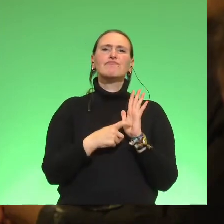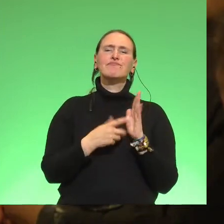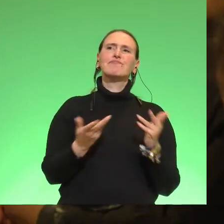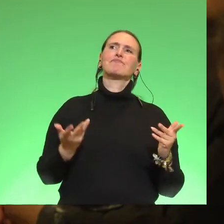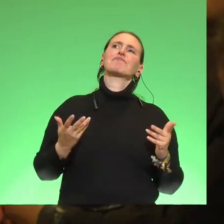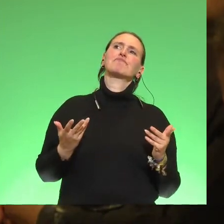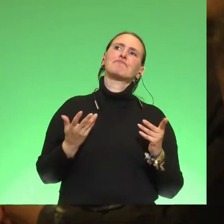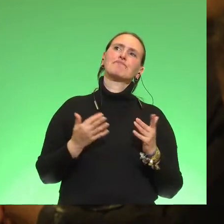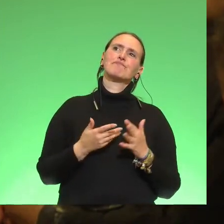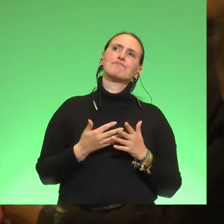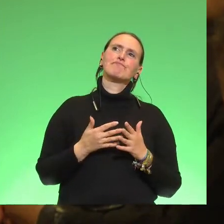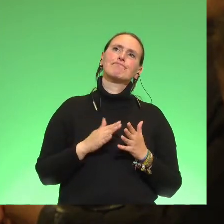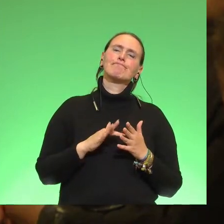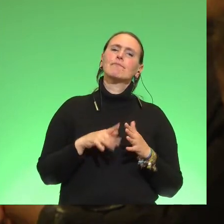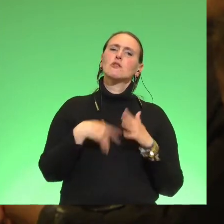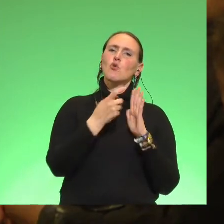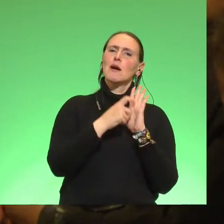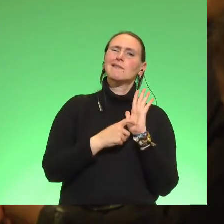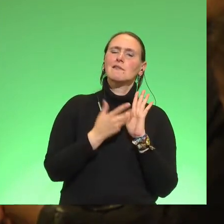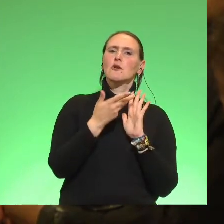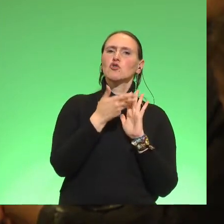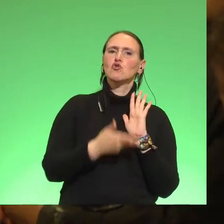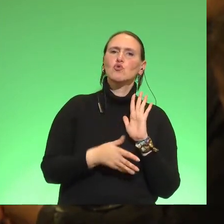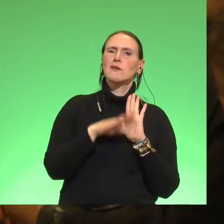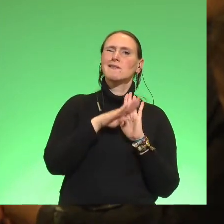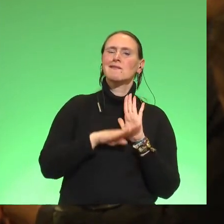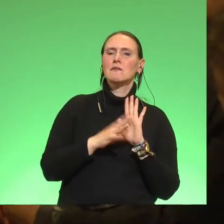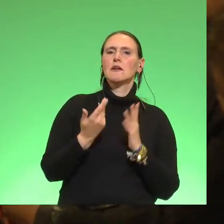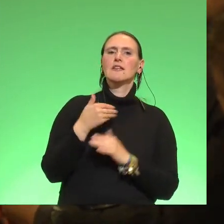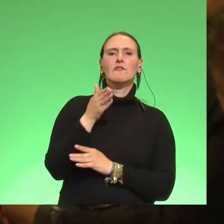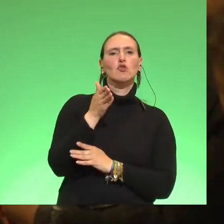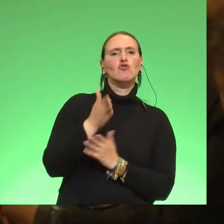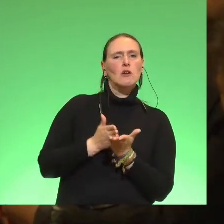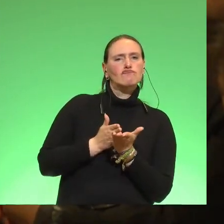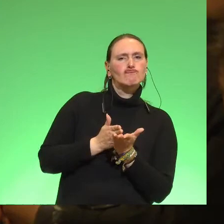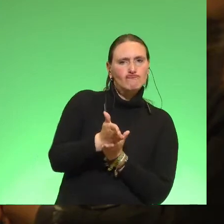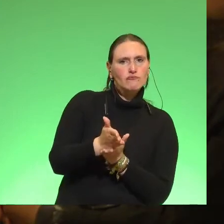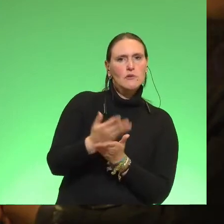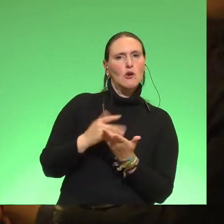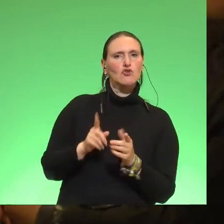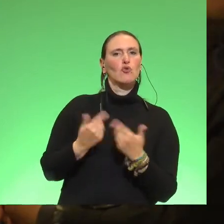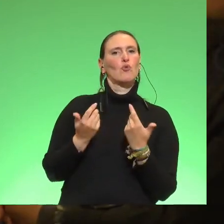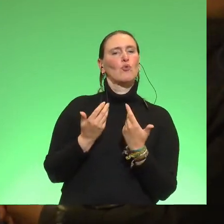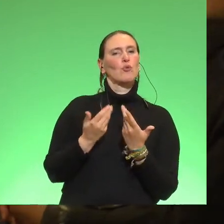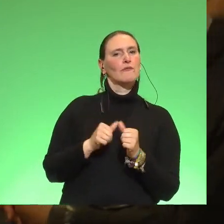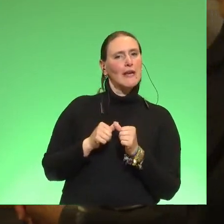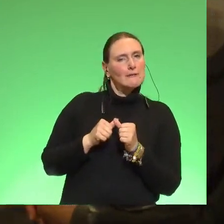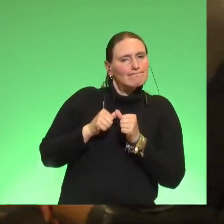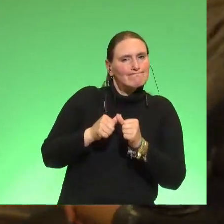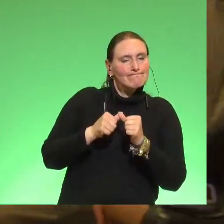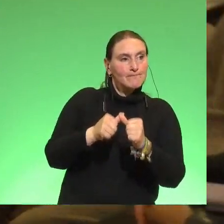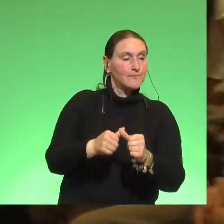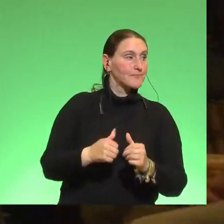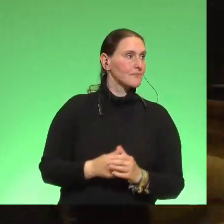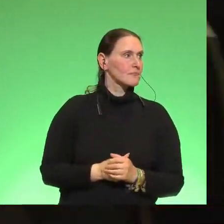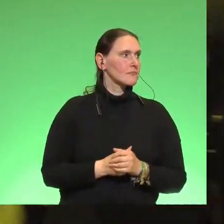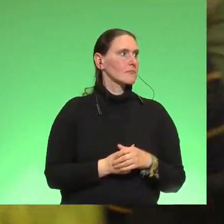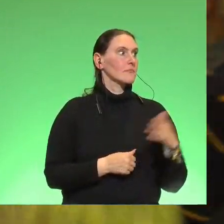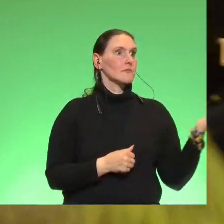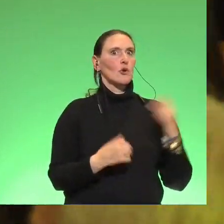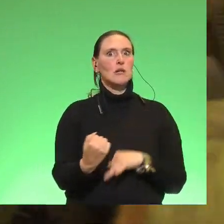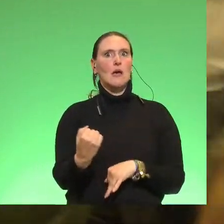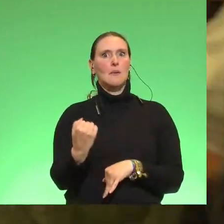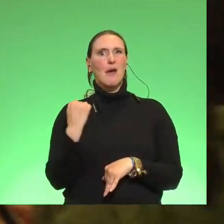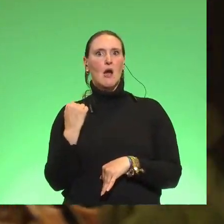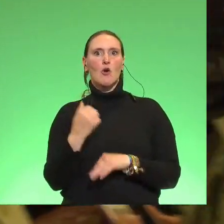in a future format for the arts? Step out of the power position, leave it.